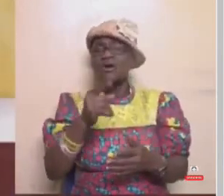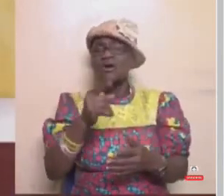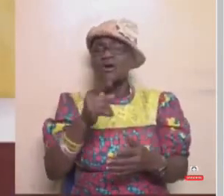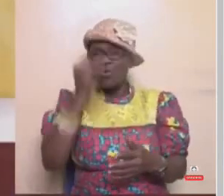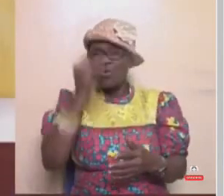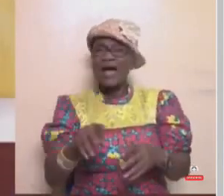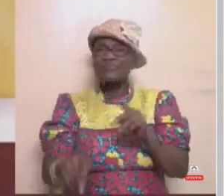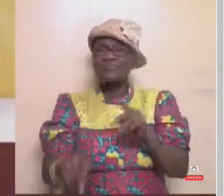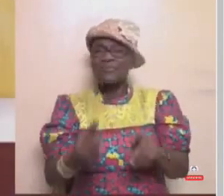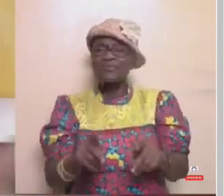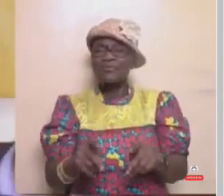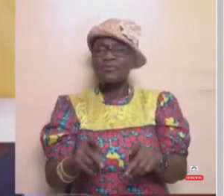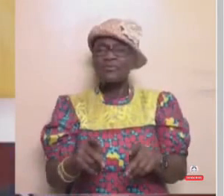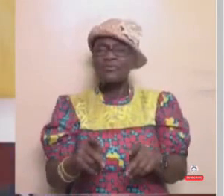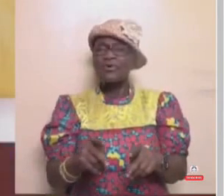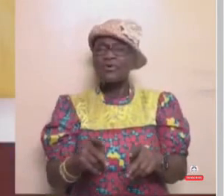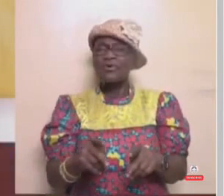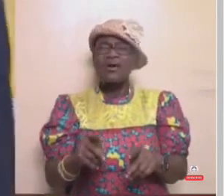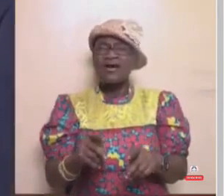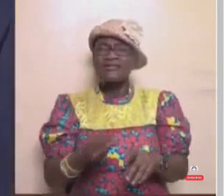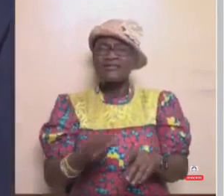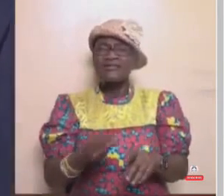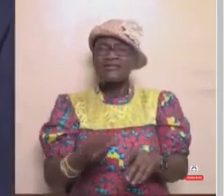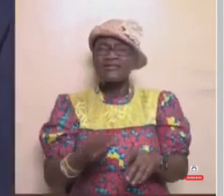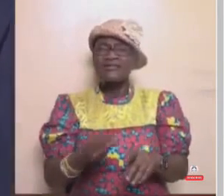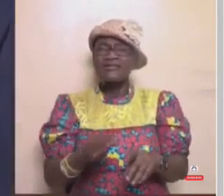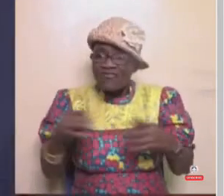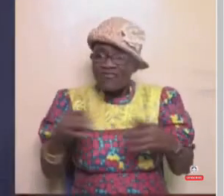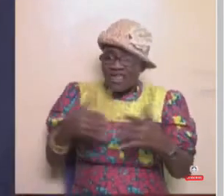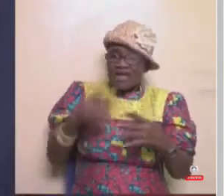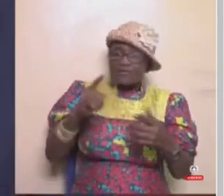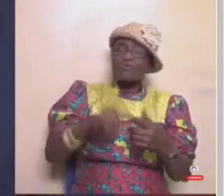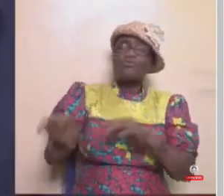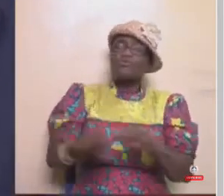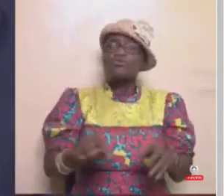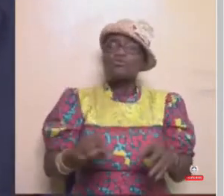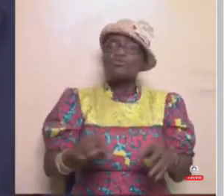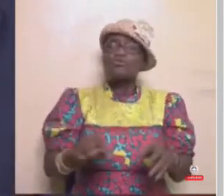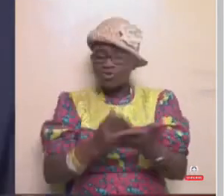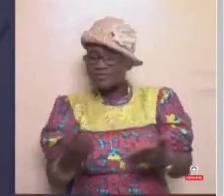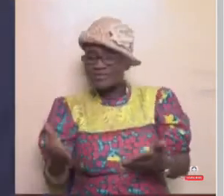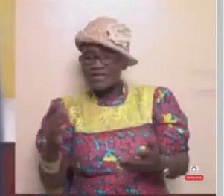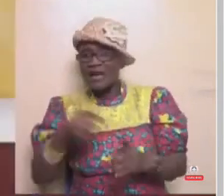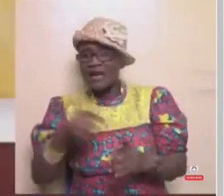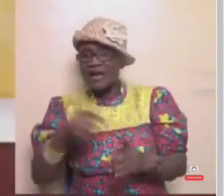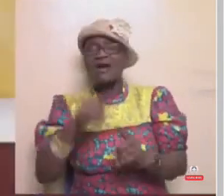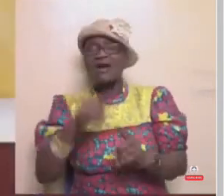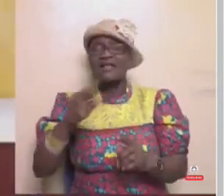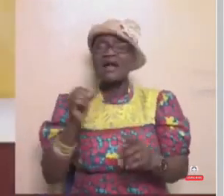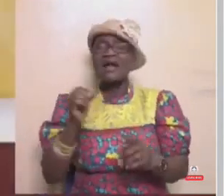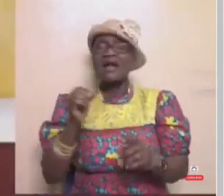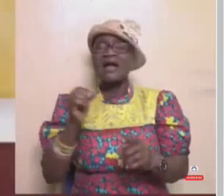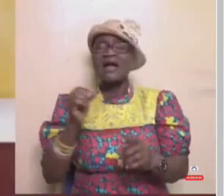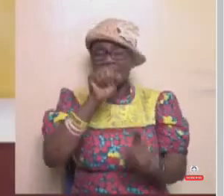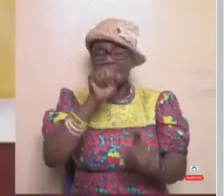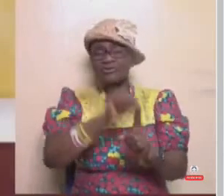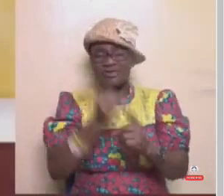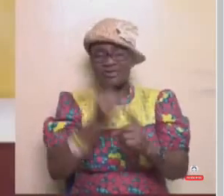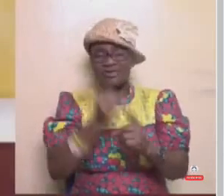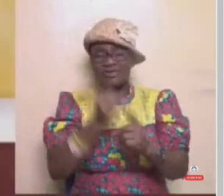their situation. Fear of failure, fear of what people will say. If you are fearing that you will